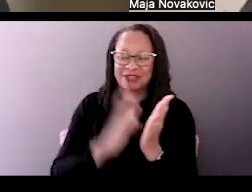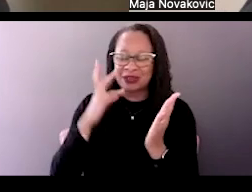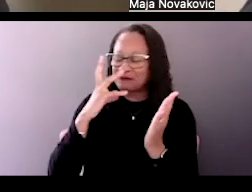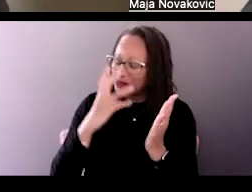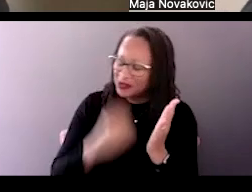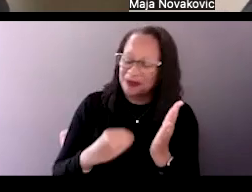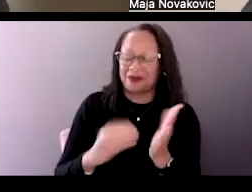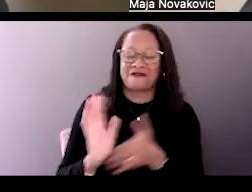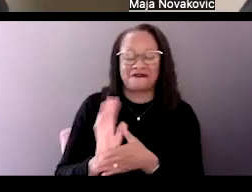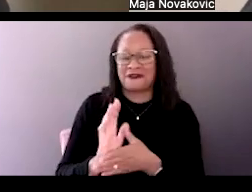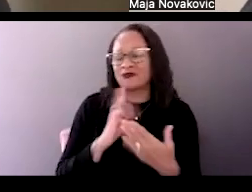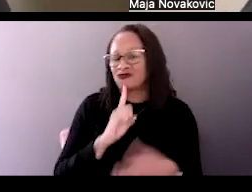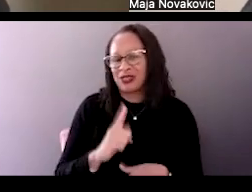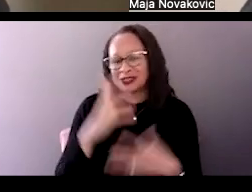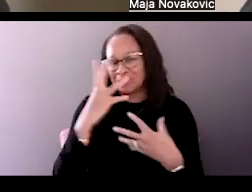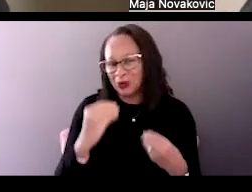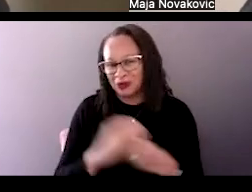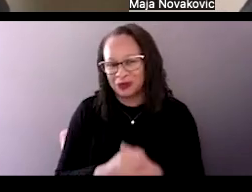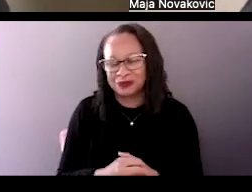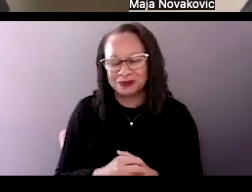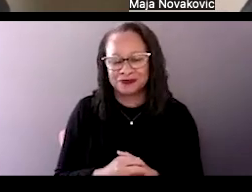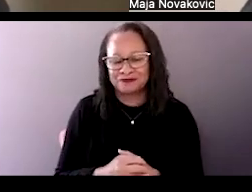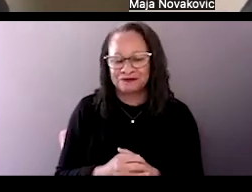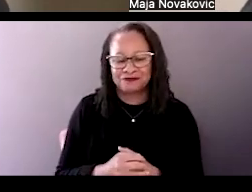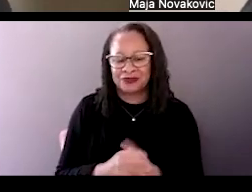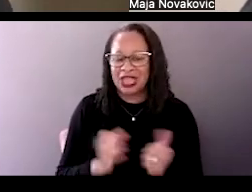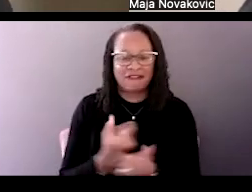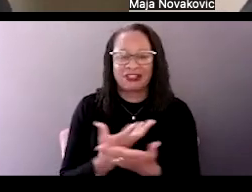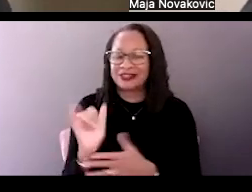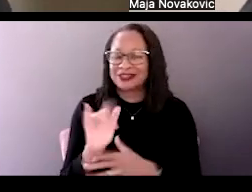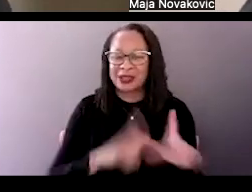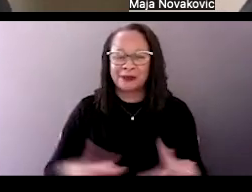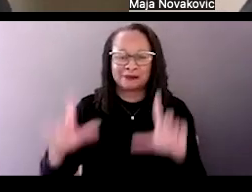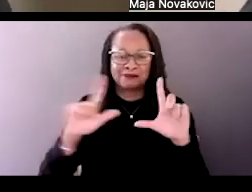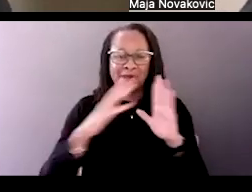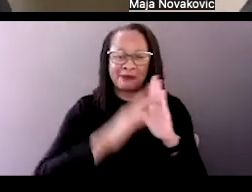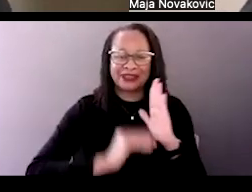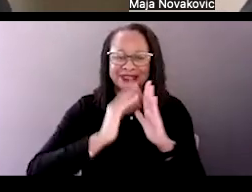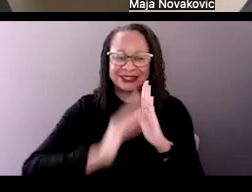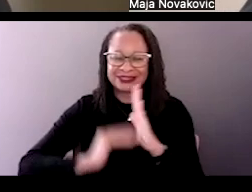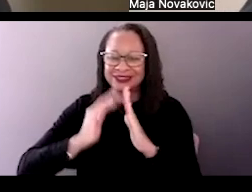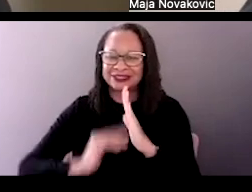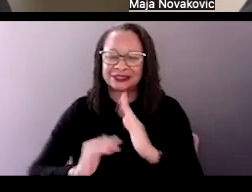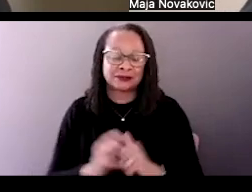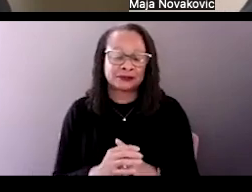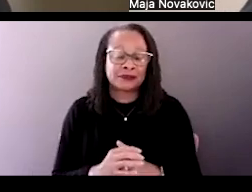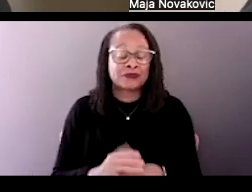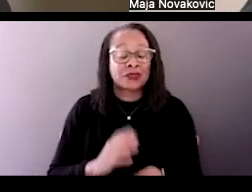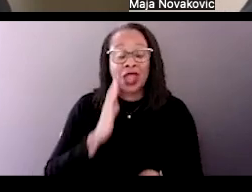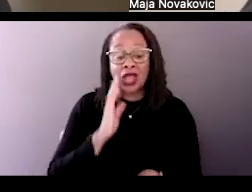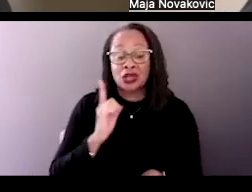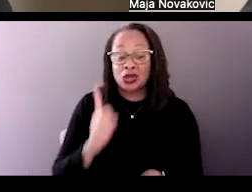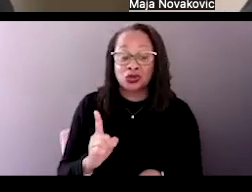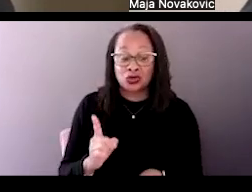film. Really, every frame's a painting. And I know that you premiered